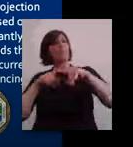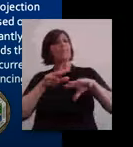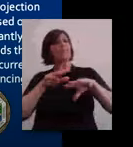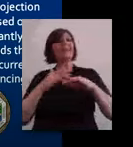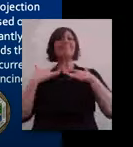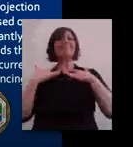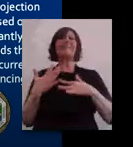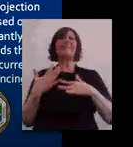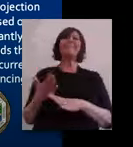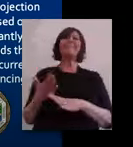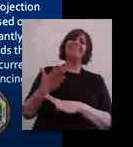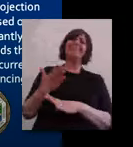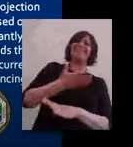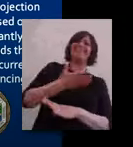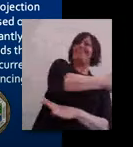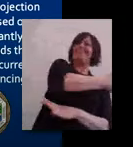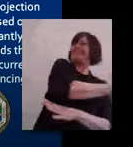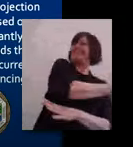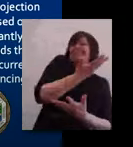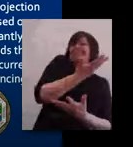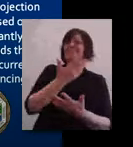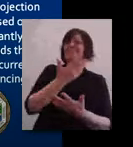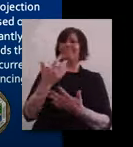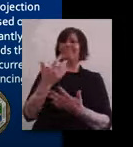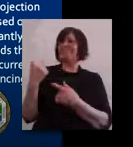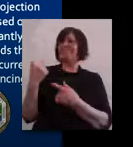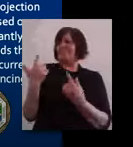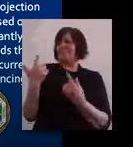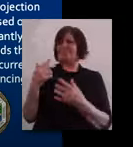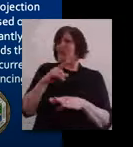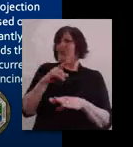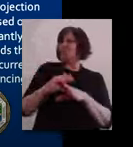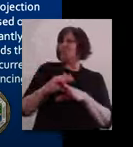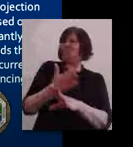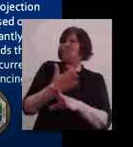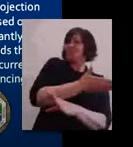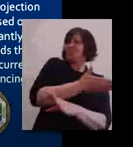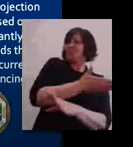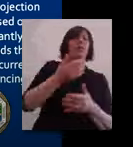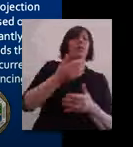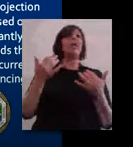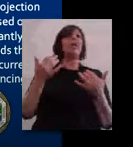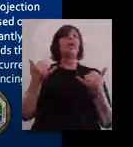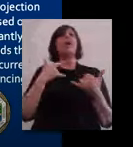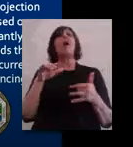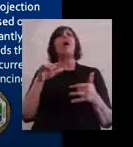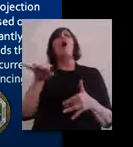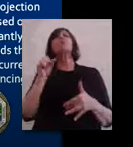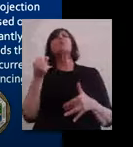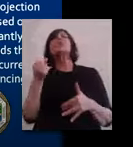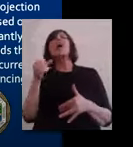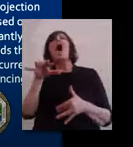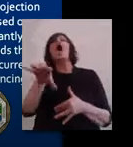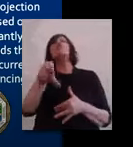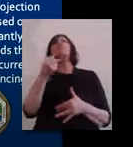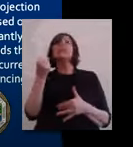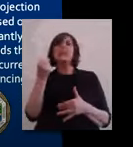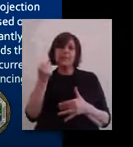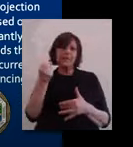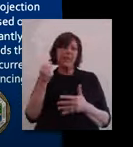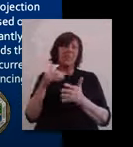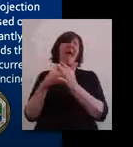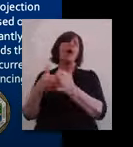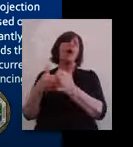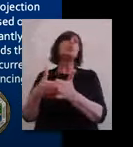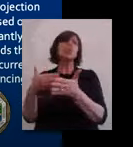for this year based on the normal number of cases. We have hundreds and hundreds to getting to near the thousands of new cases.